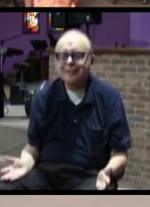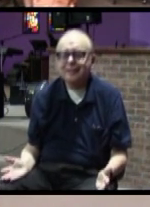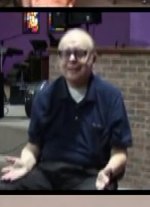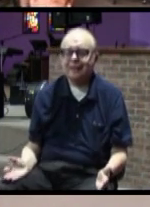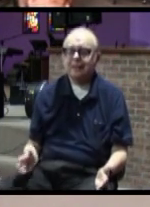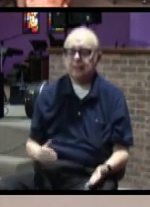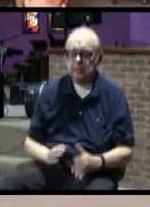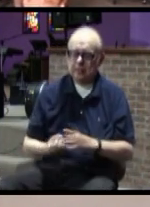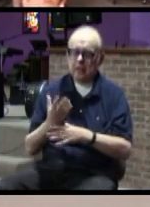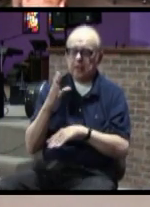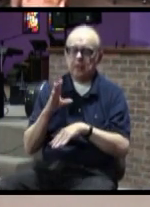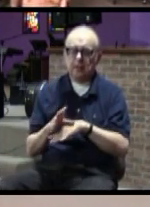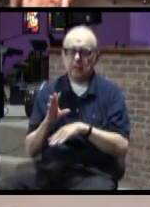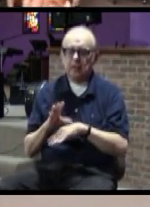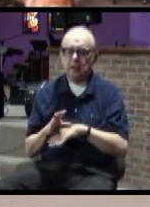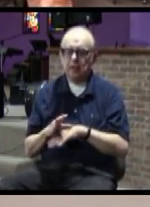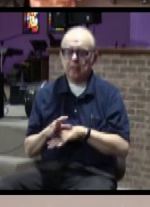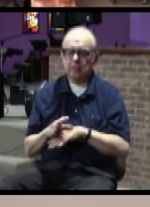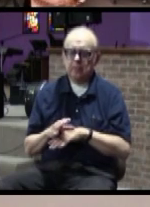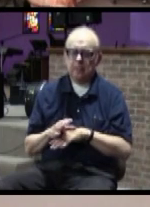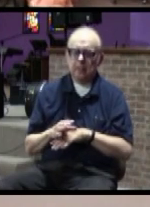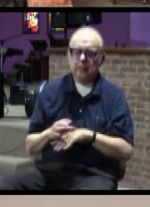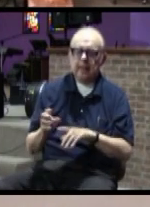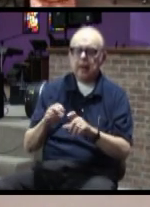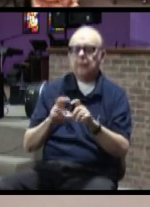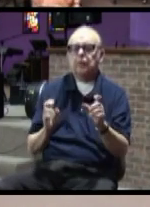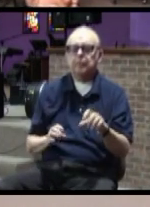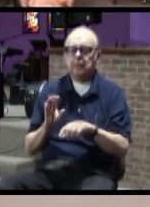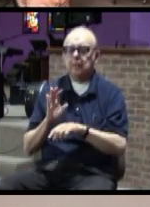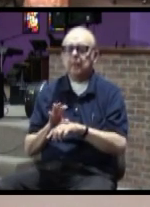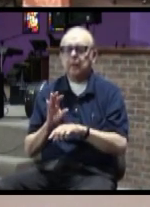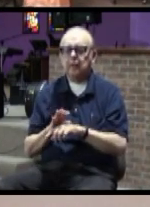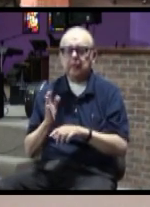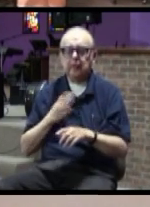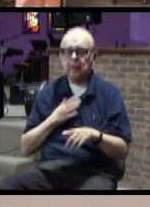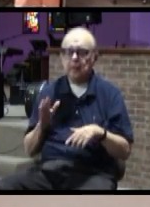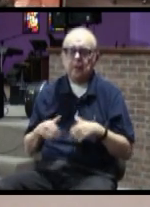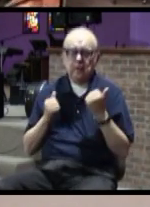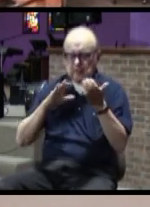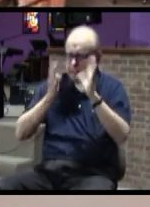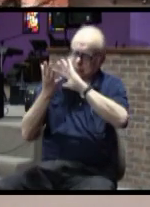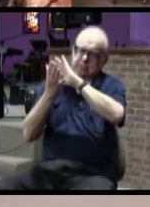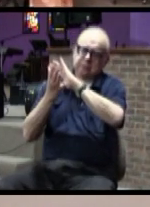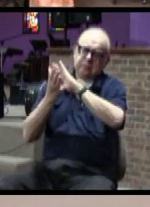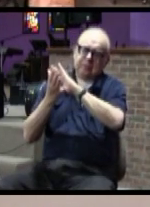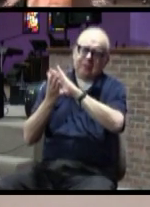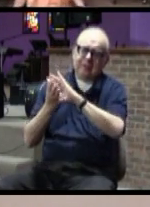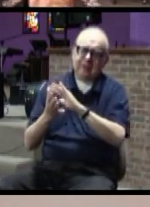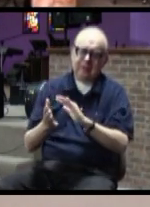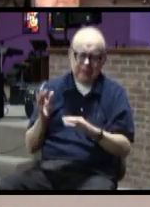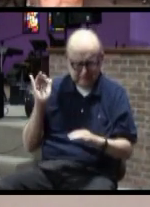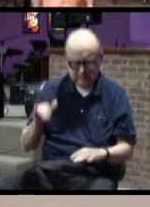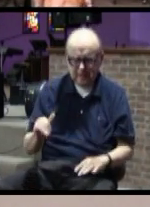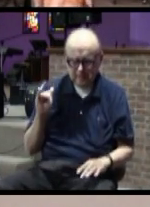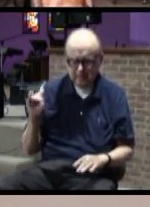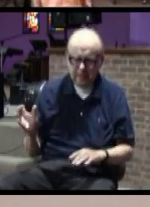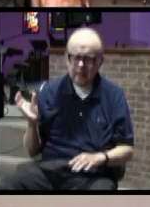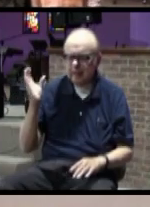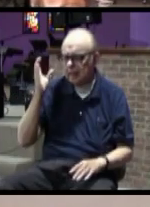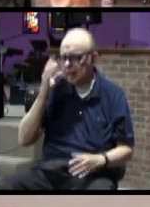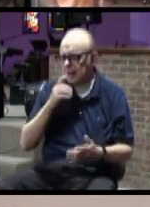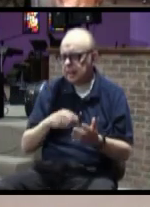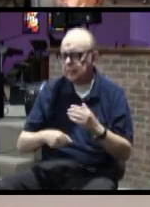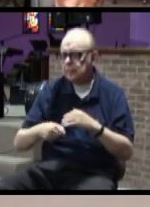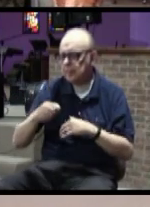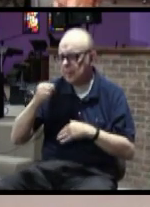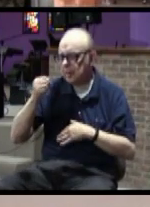Jesus. I grew up in church, but I've gone away from church, and here's where I'm at in my life, and my life's a wreck, it's a mess.